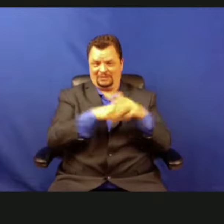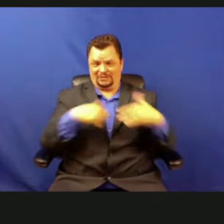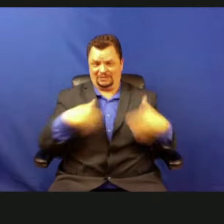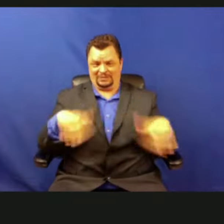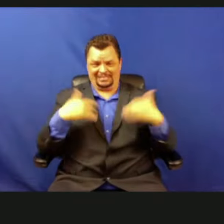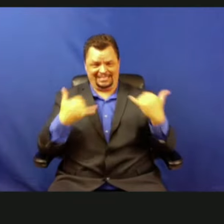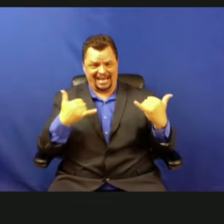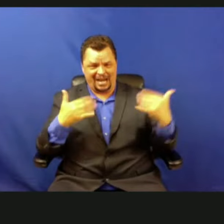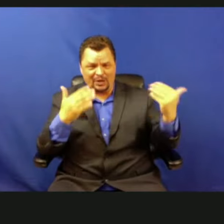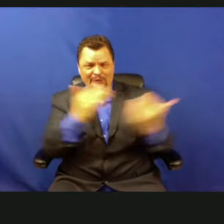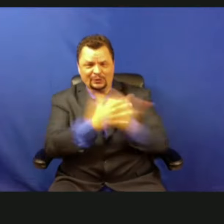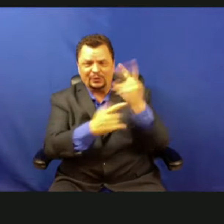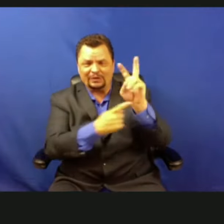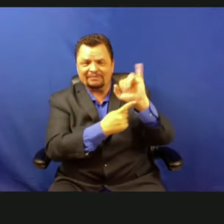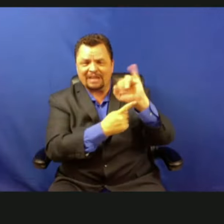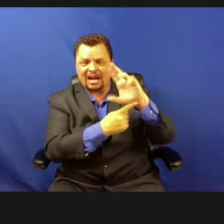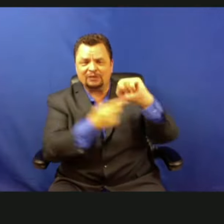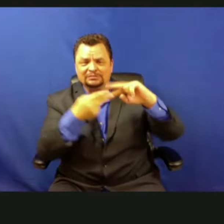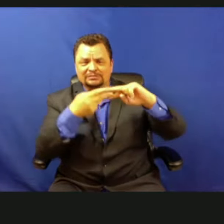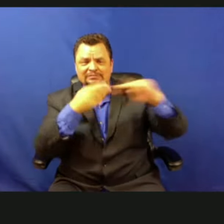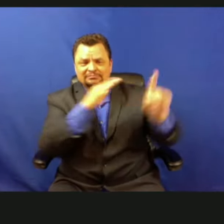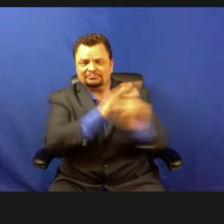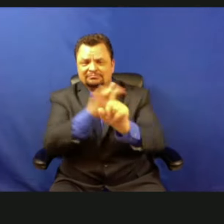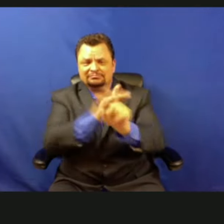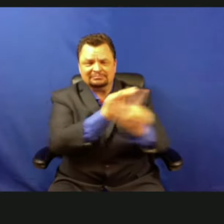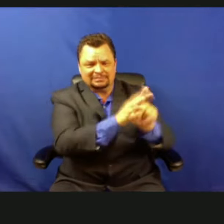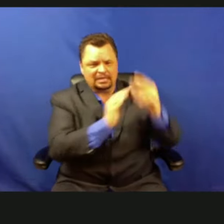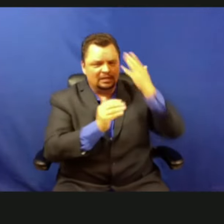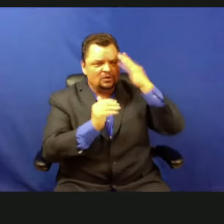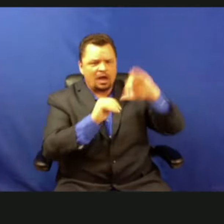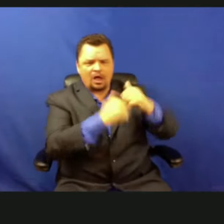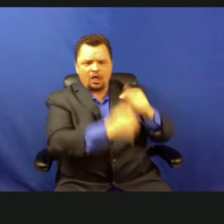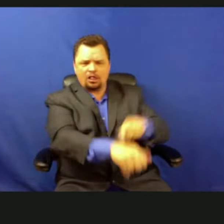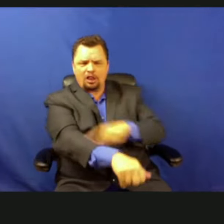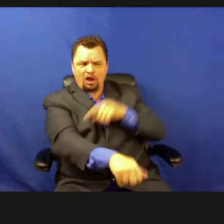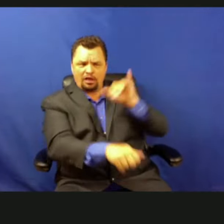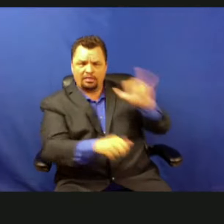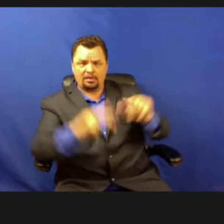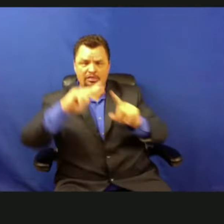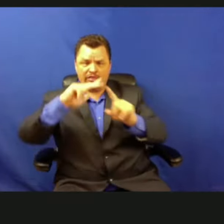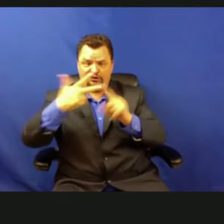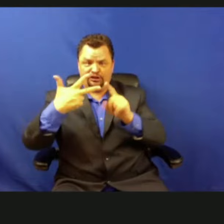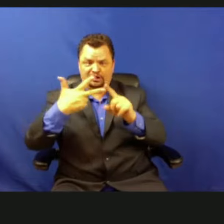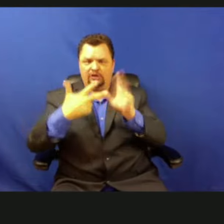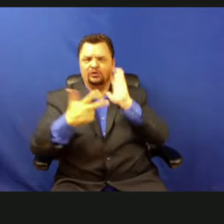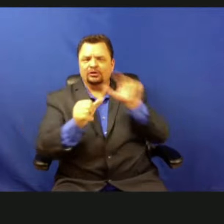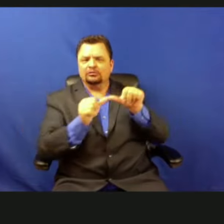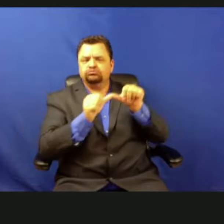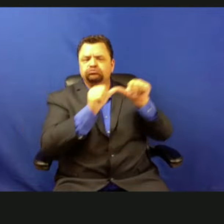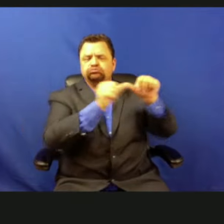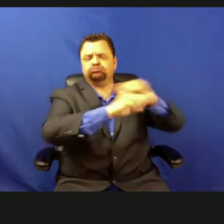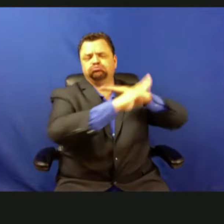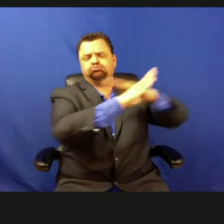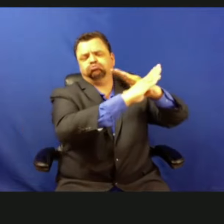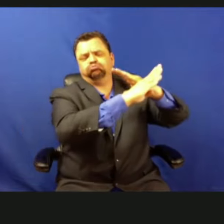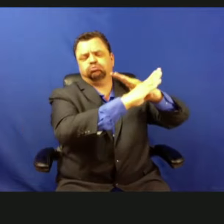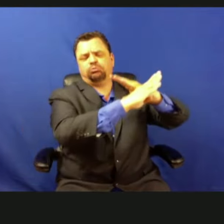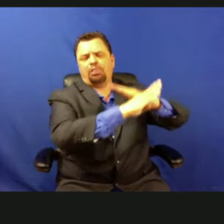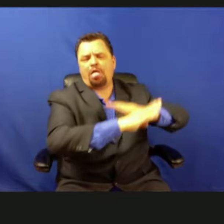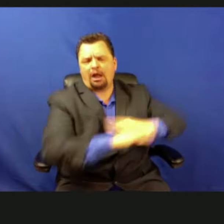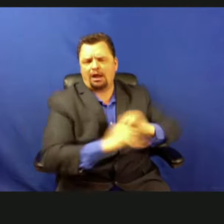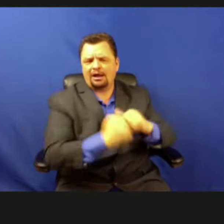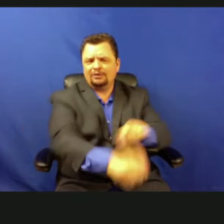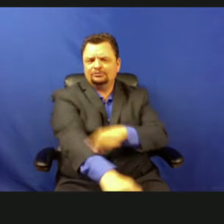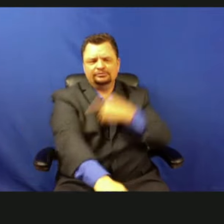antibodies from a third booster shot last for, and whether they are permanent or whether they also wane in a year or 2